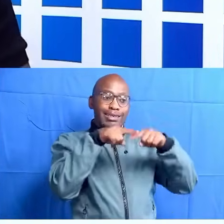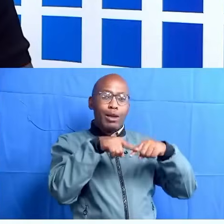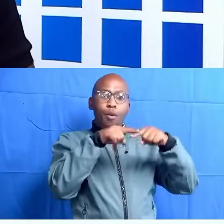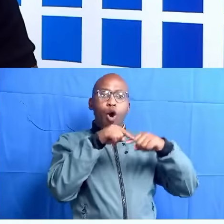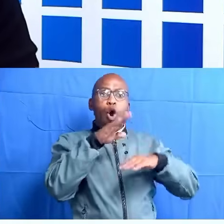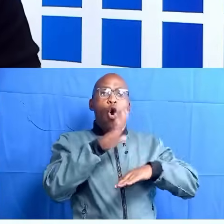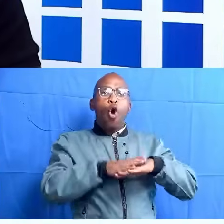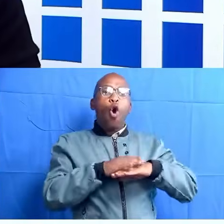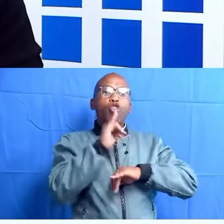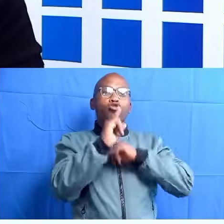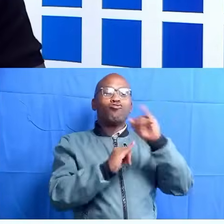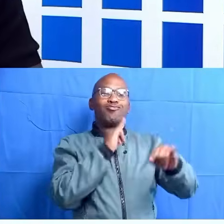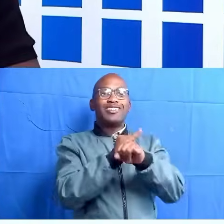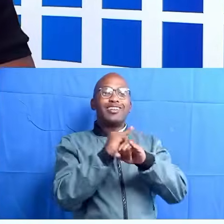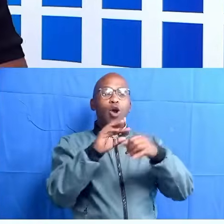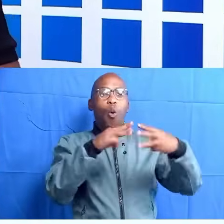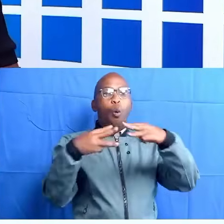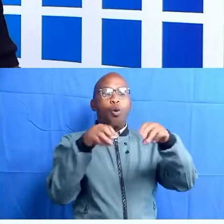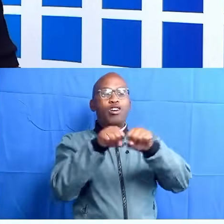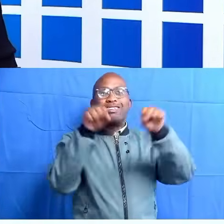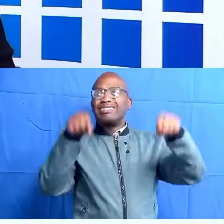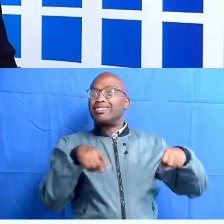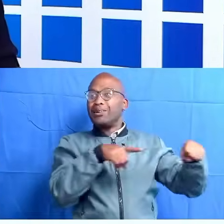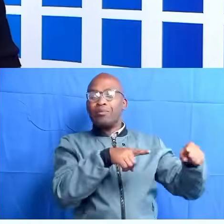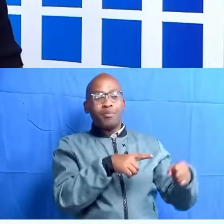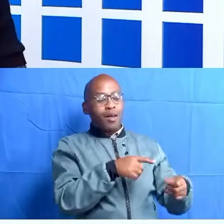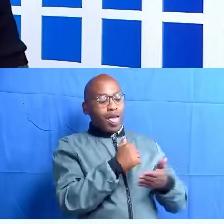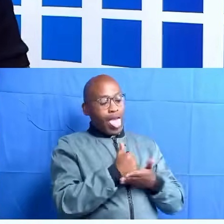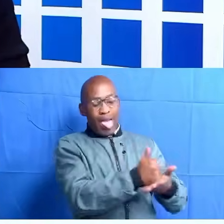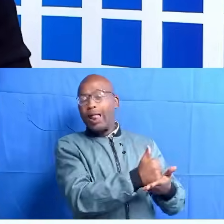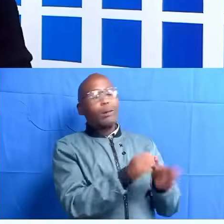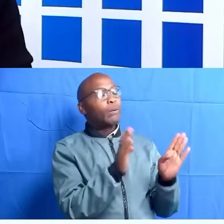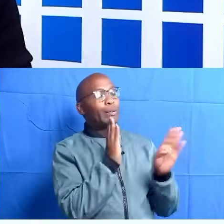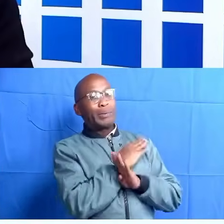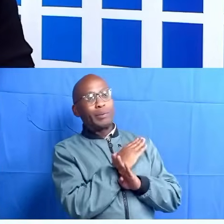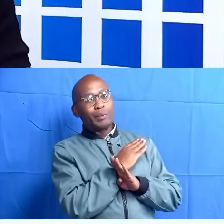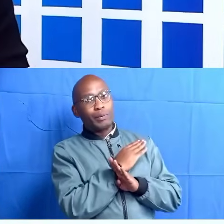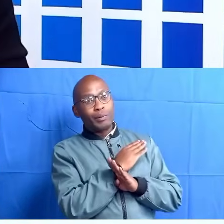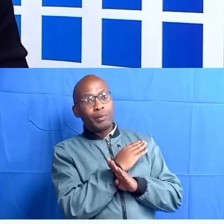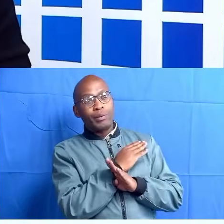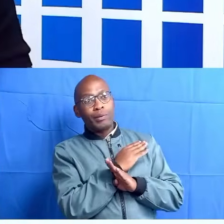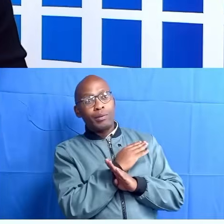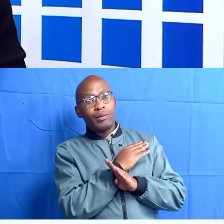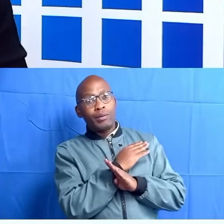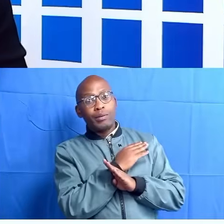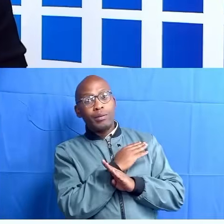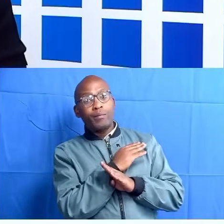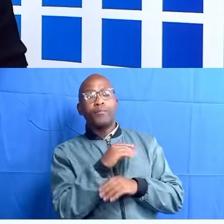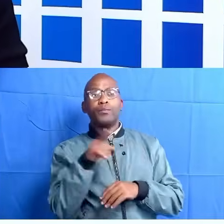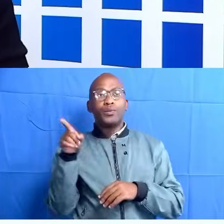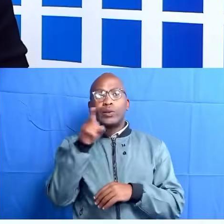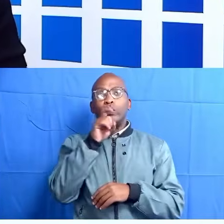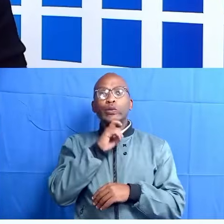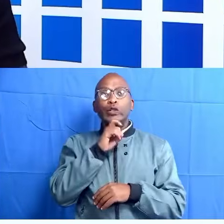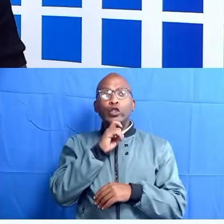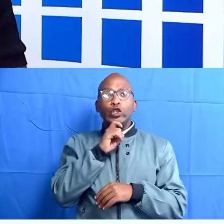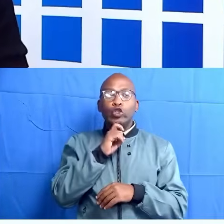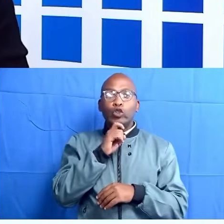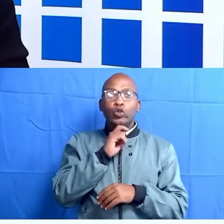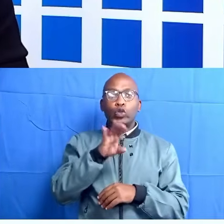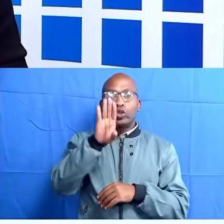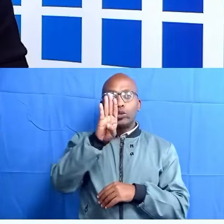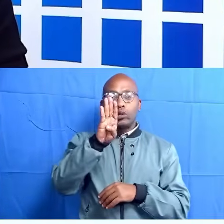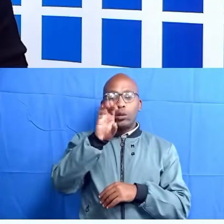heavy weapons. For example, many Americans' legs were cut by booby traps and were killed